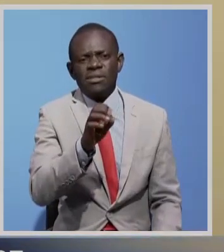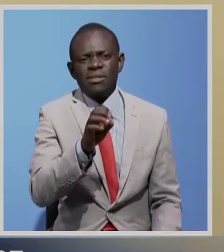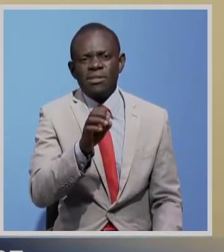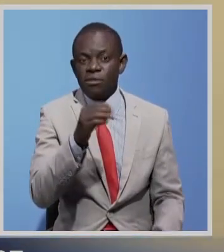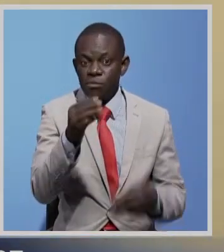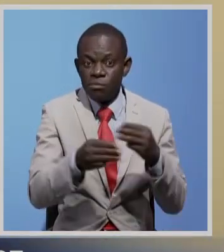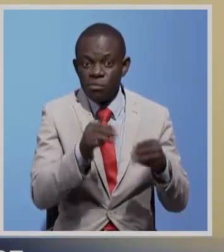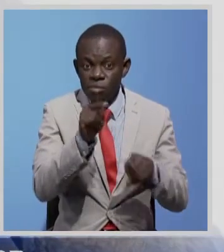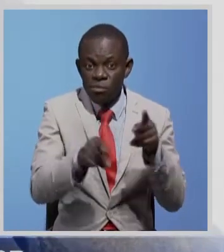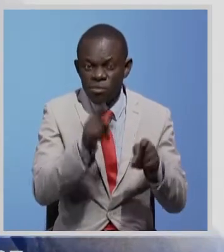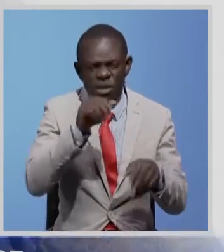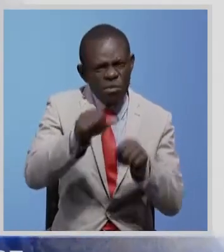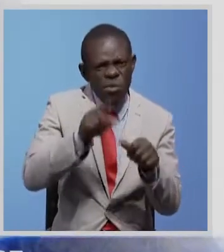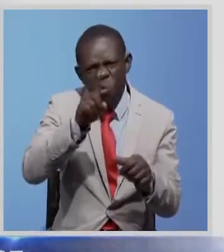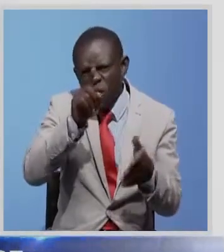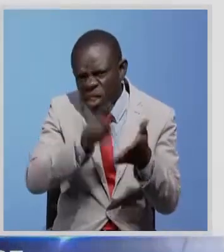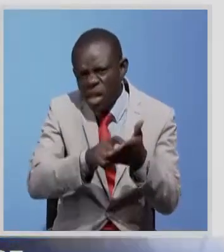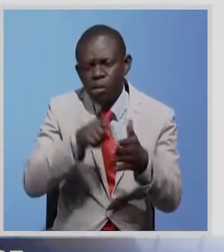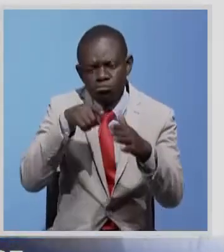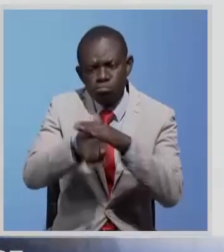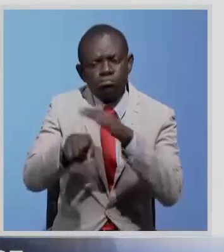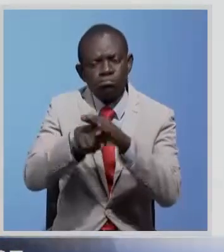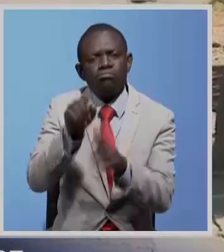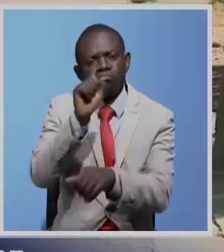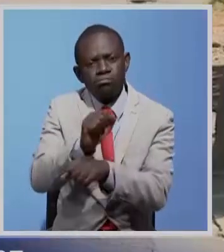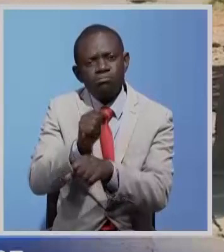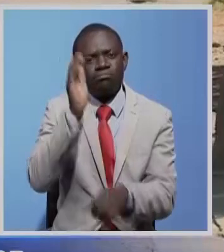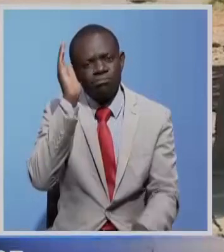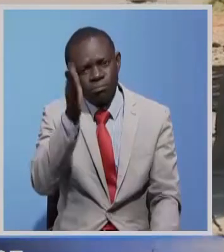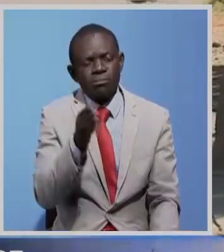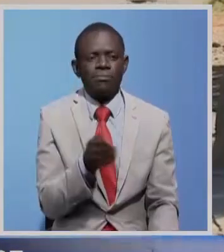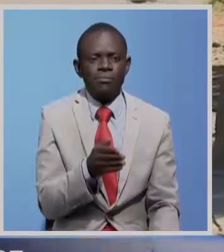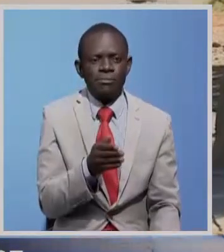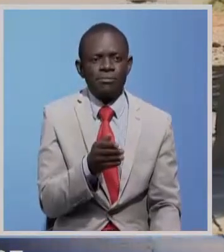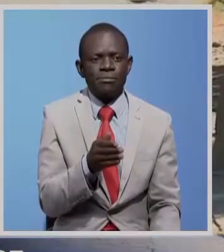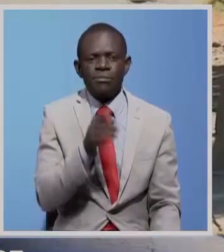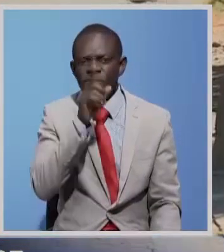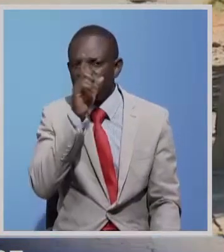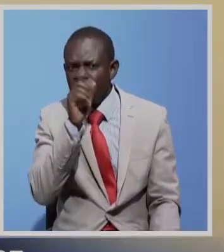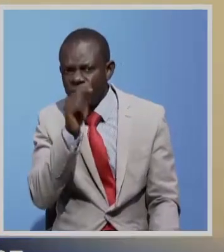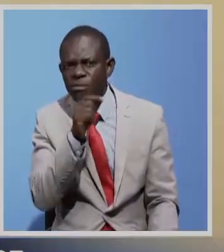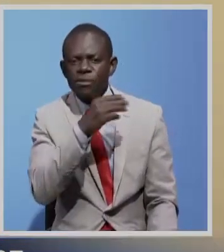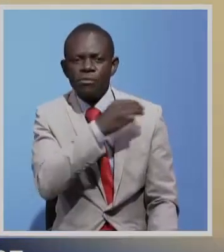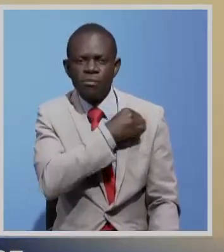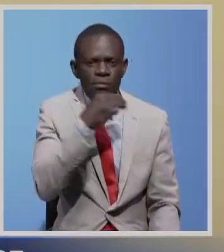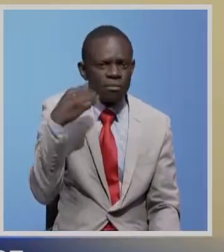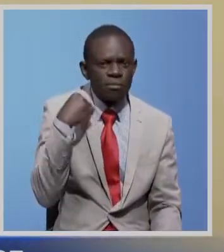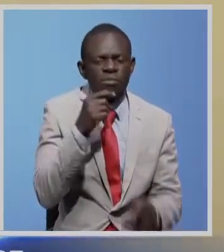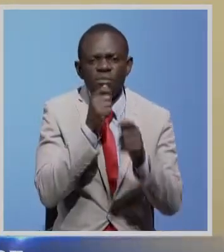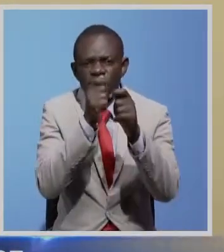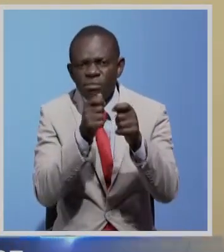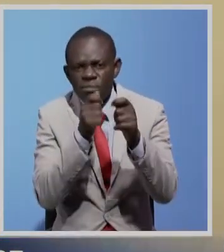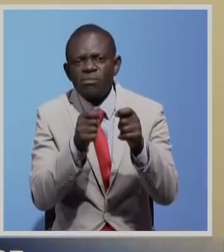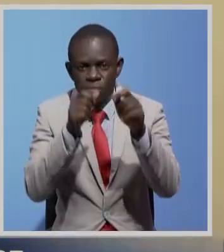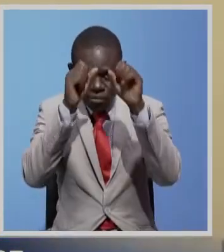about 1,000 jobs. From Livingstone, President EDGAR LUNGU will visit Monze and Mazabuka districts. His Excellency the President